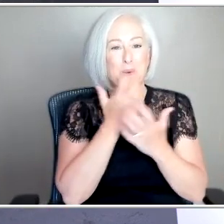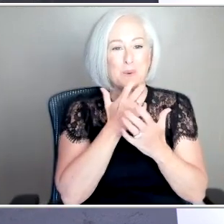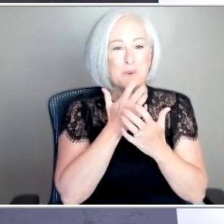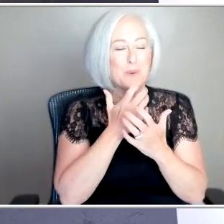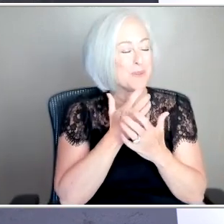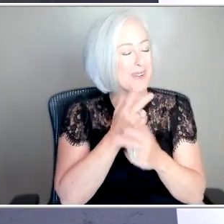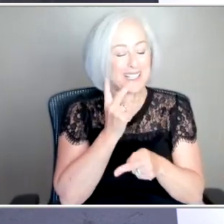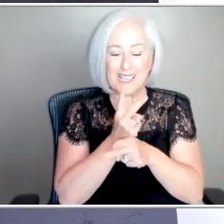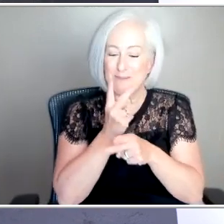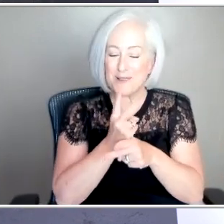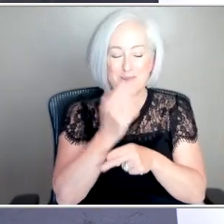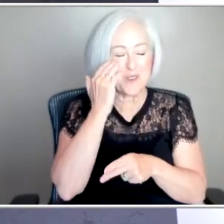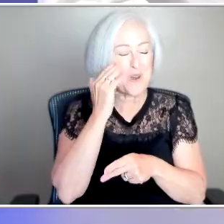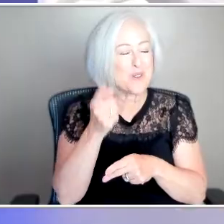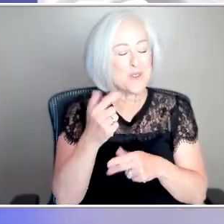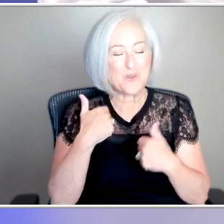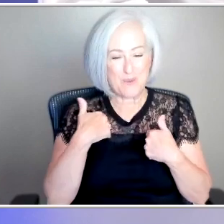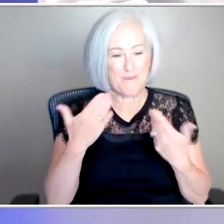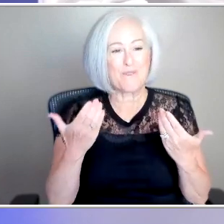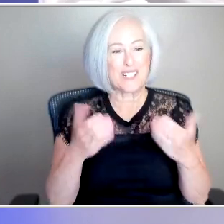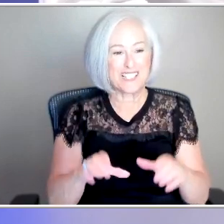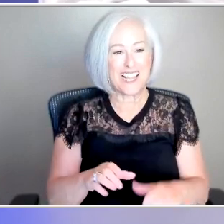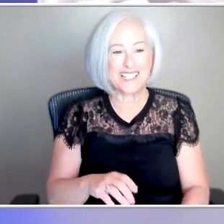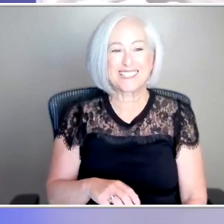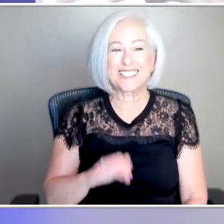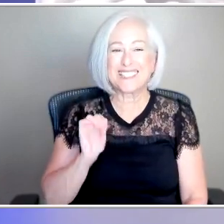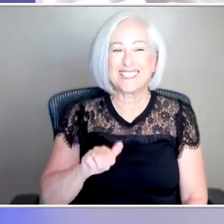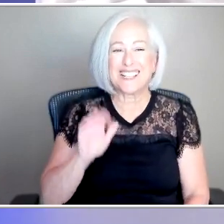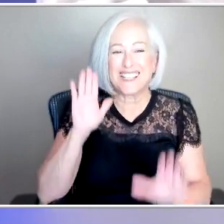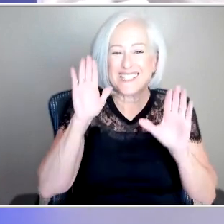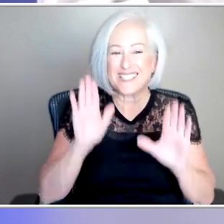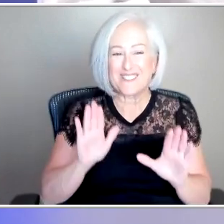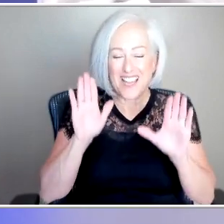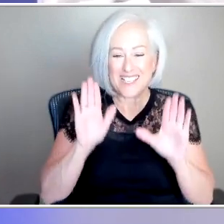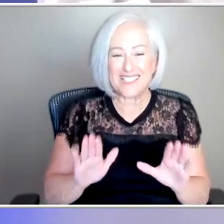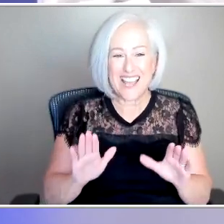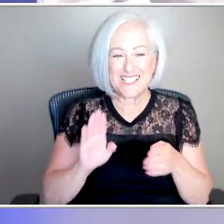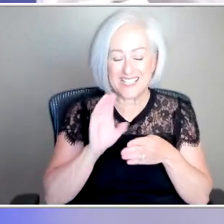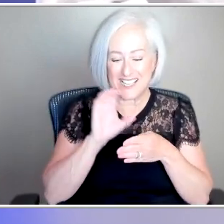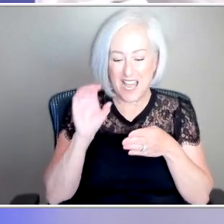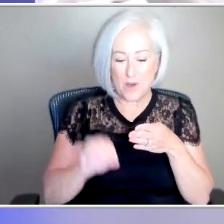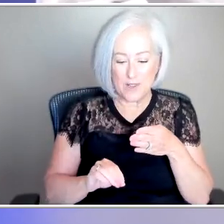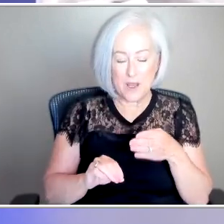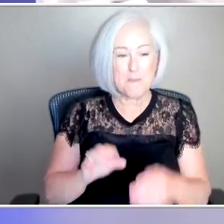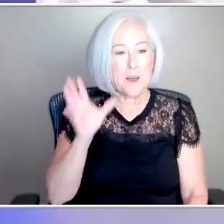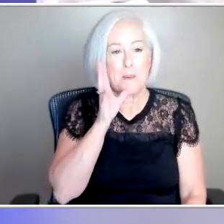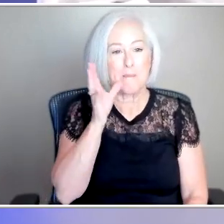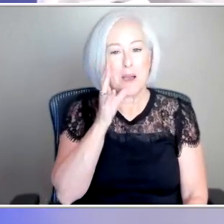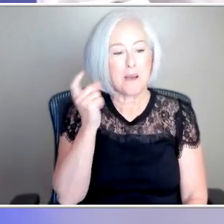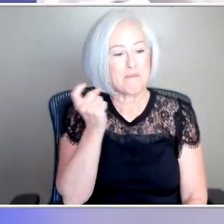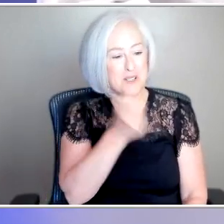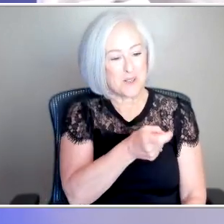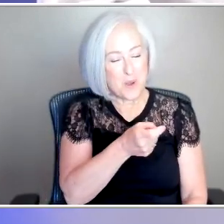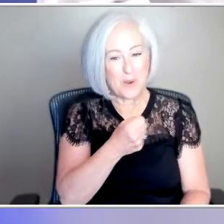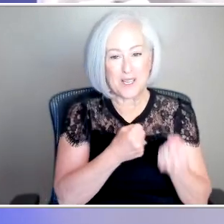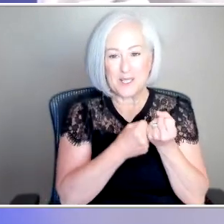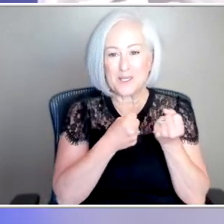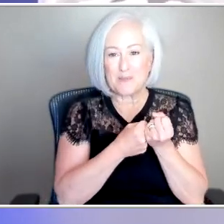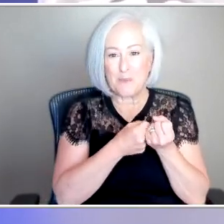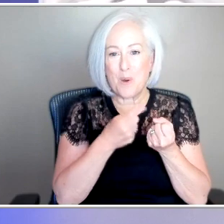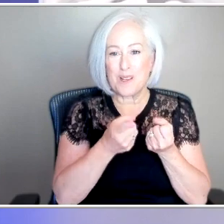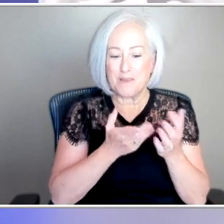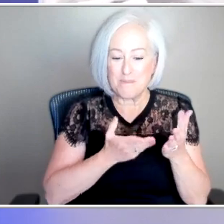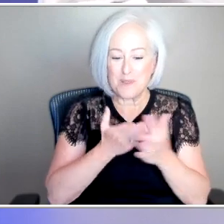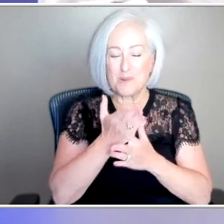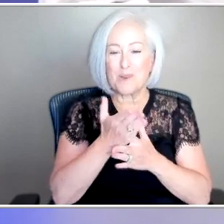a chance. I know, this is fantastic, the outcome, mom being the donor and supporting him throughout, and this